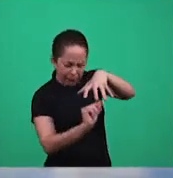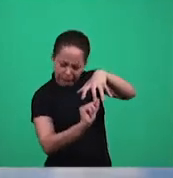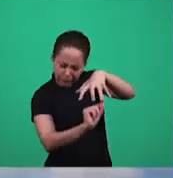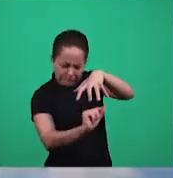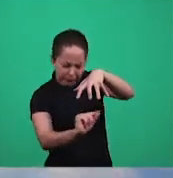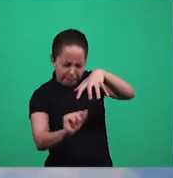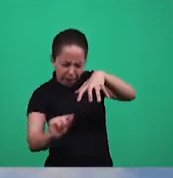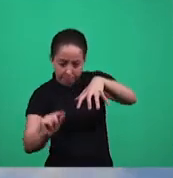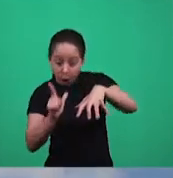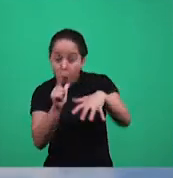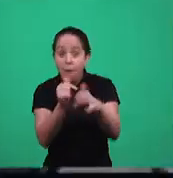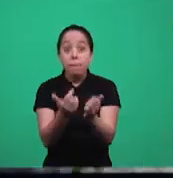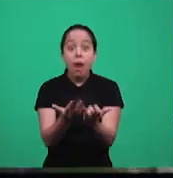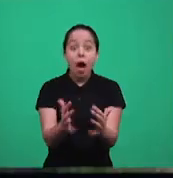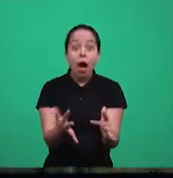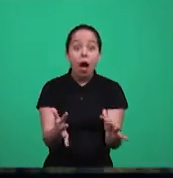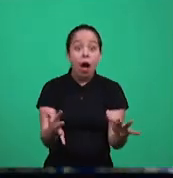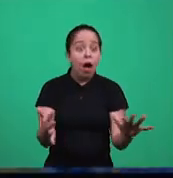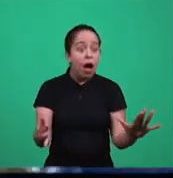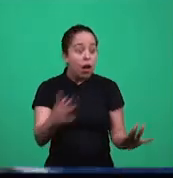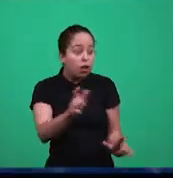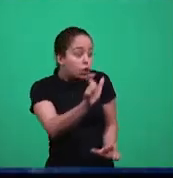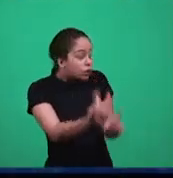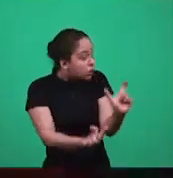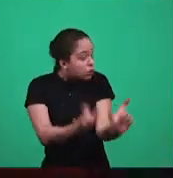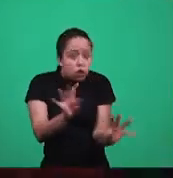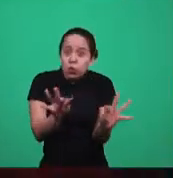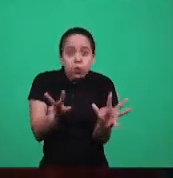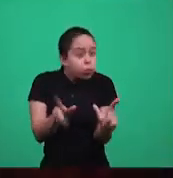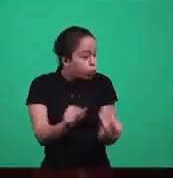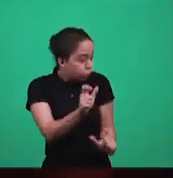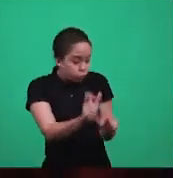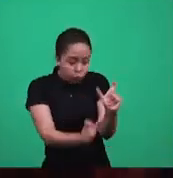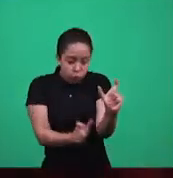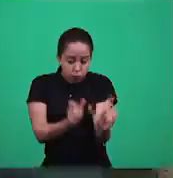The heavens, the earth, the seas,